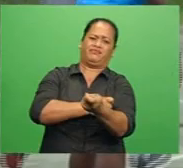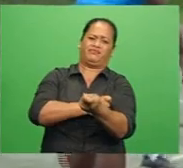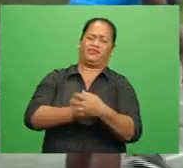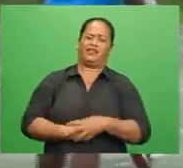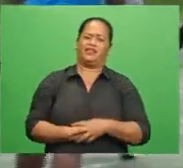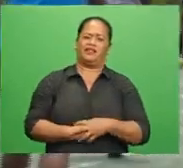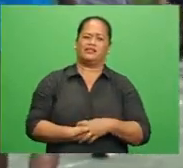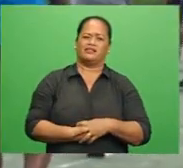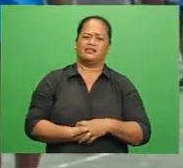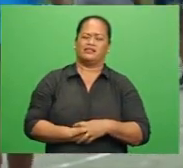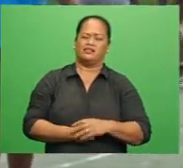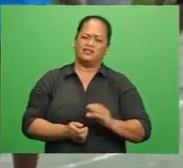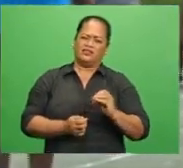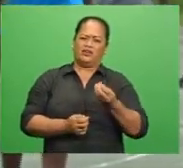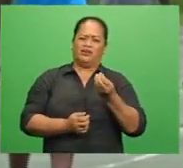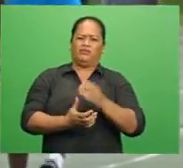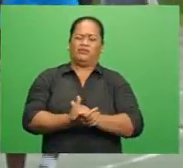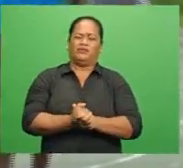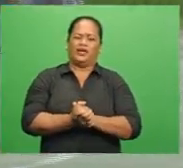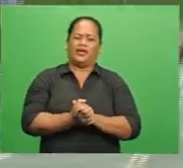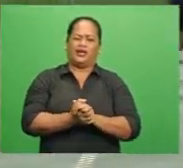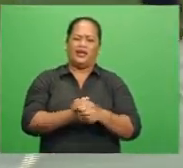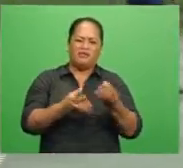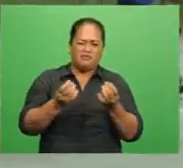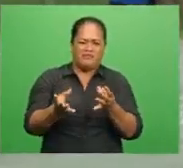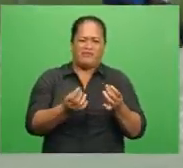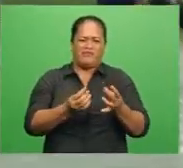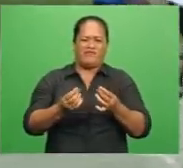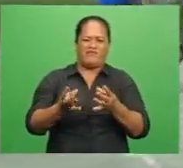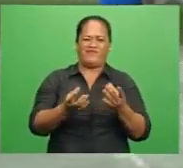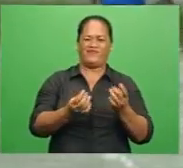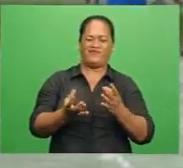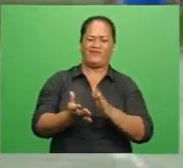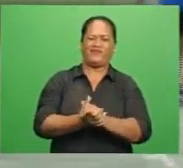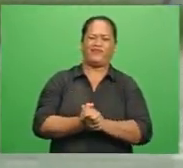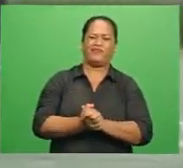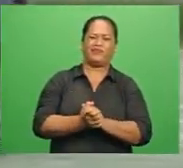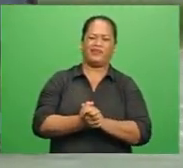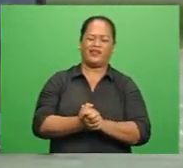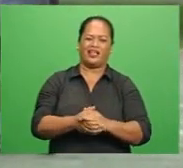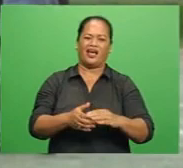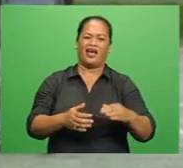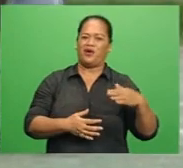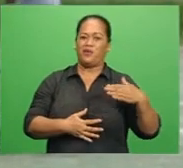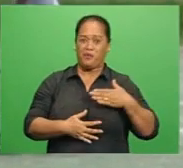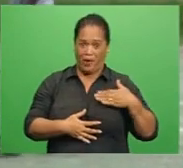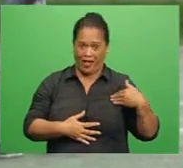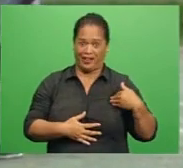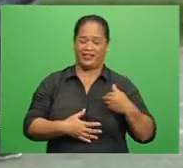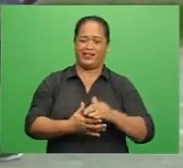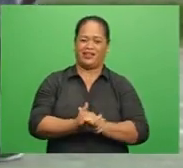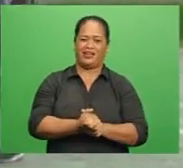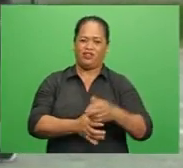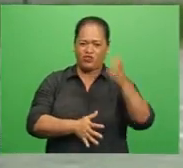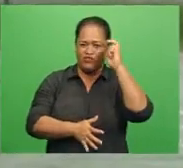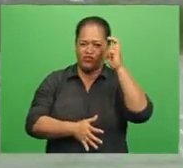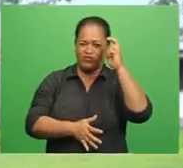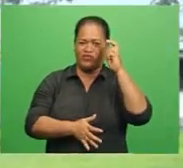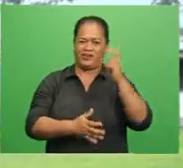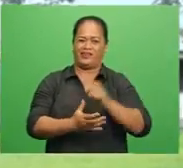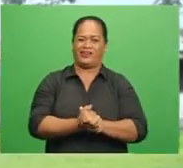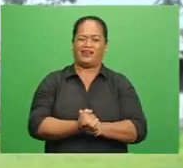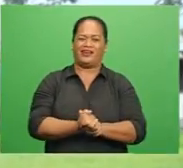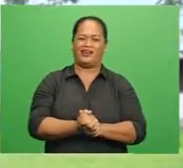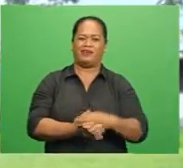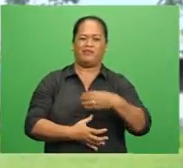identify just batting skills, bowling, and particularly fielding skills as well. Try and impart